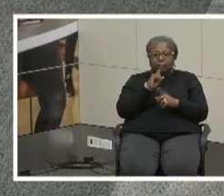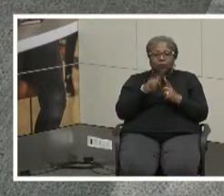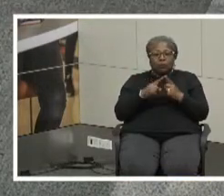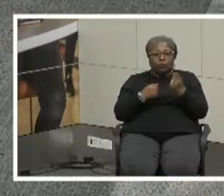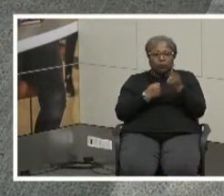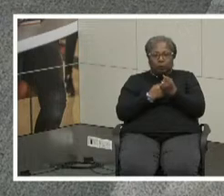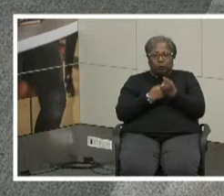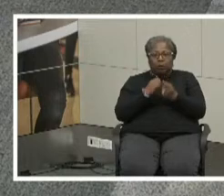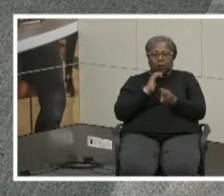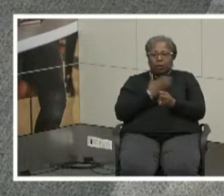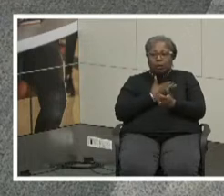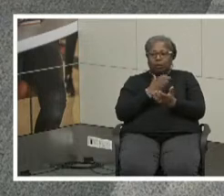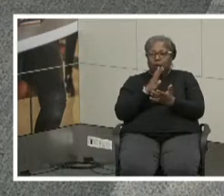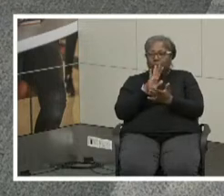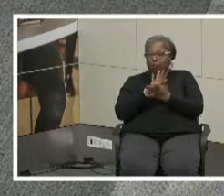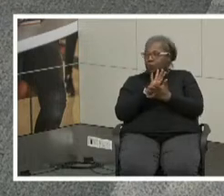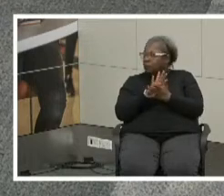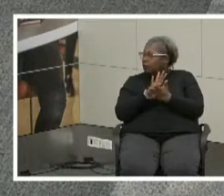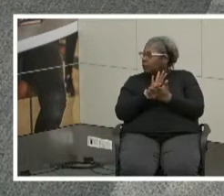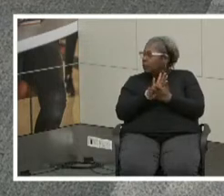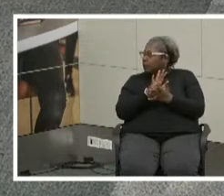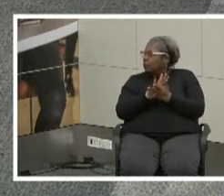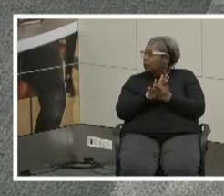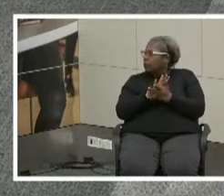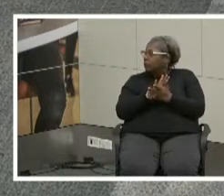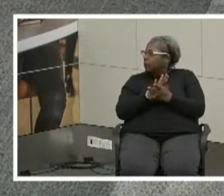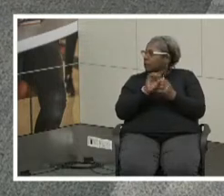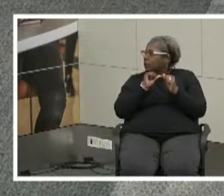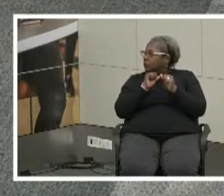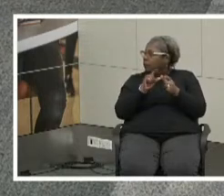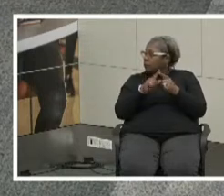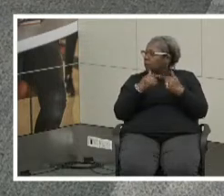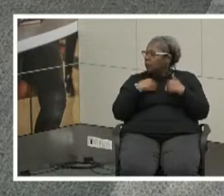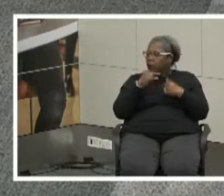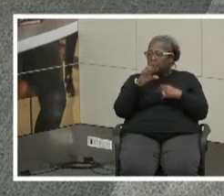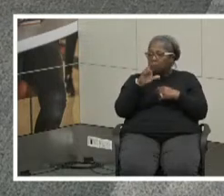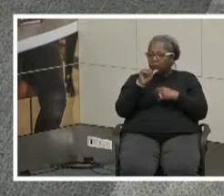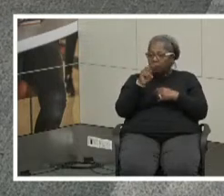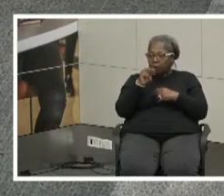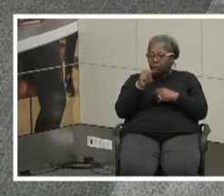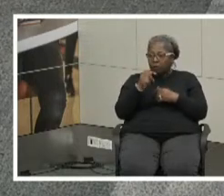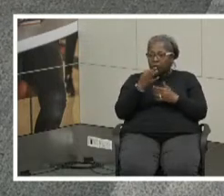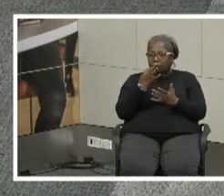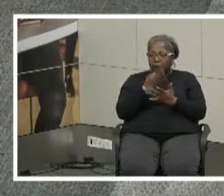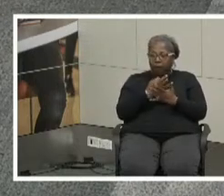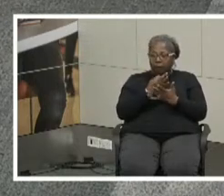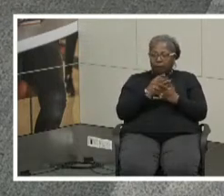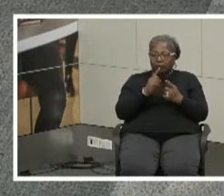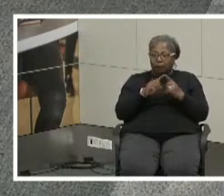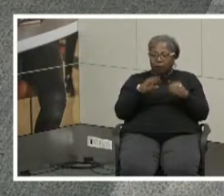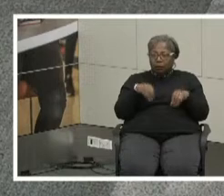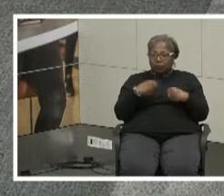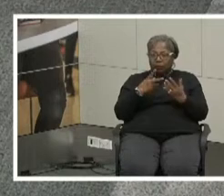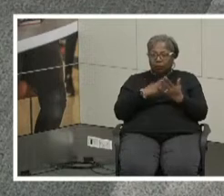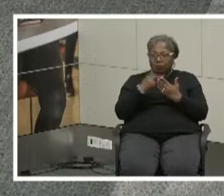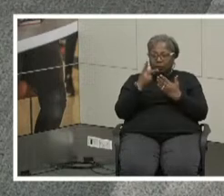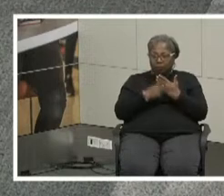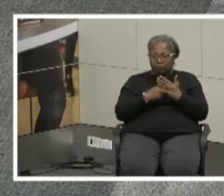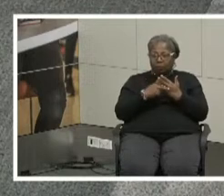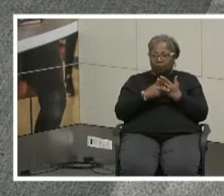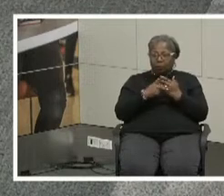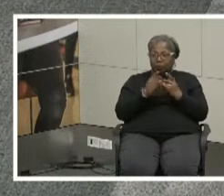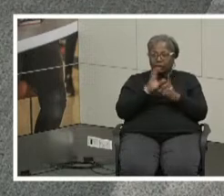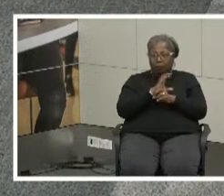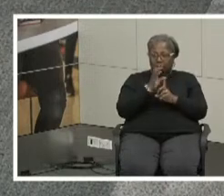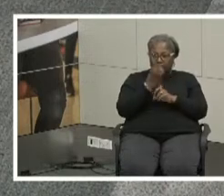to support our campuses and being able to continue to have grant funding to provide the programming both the